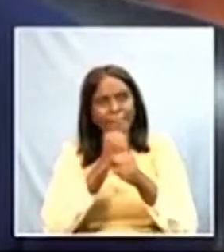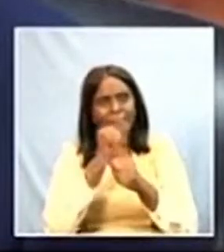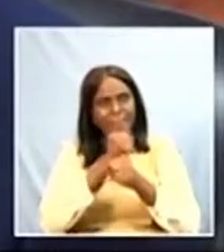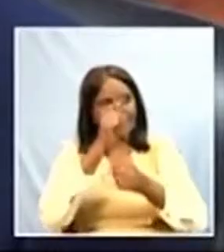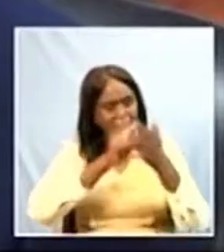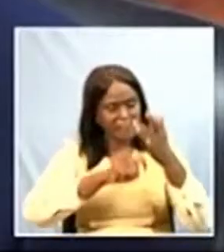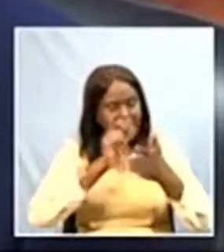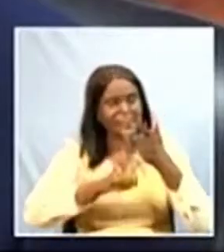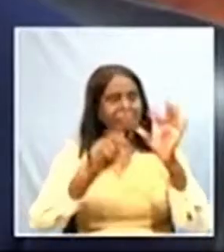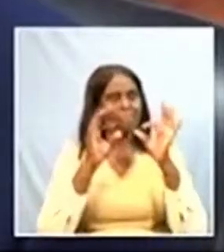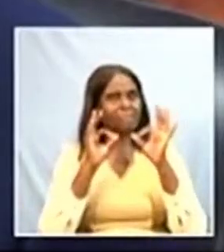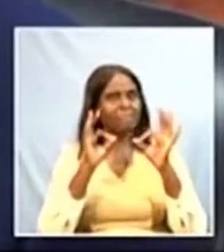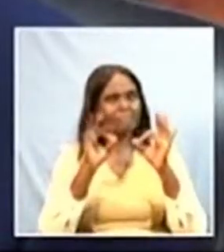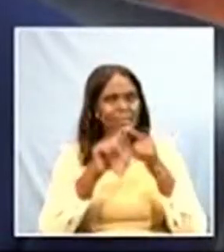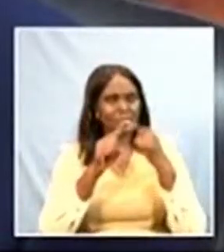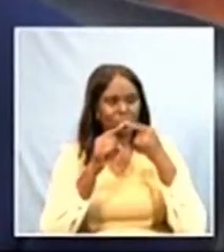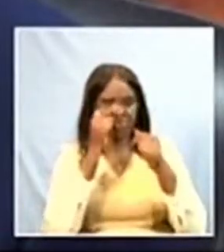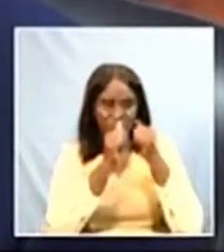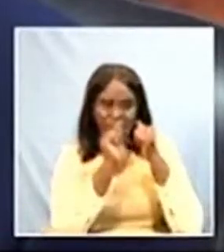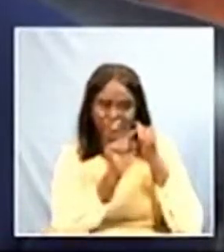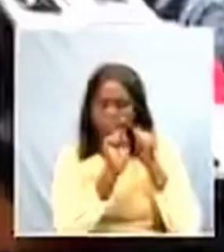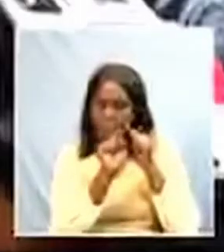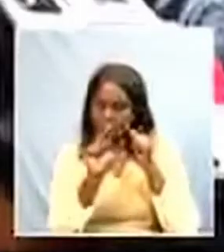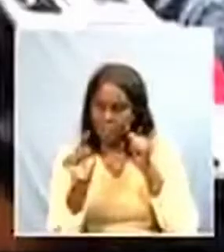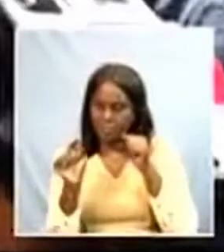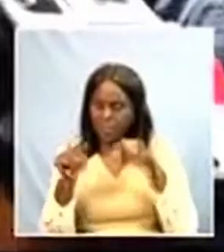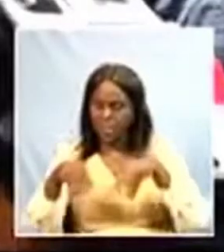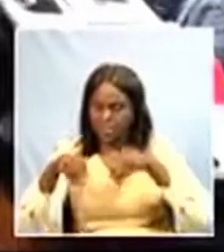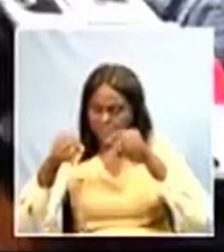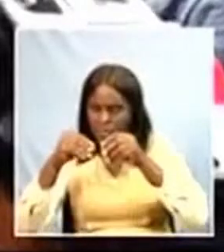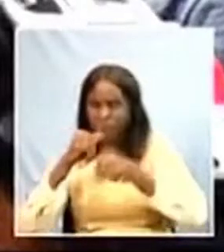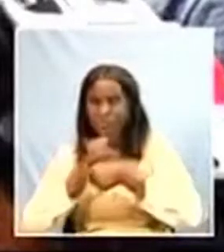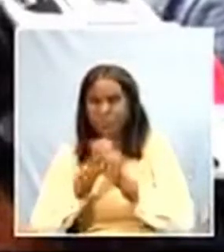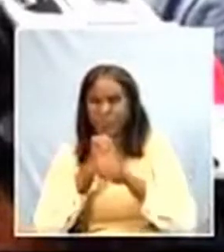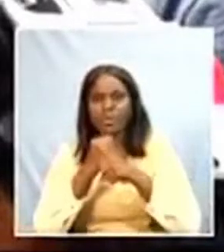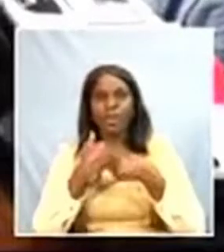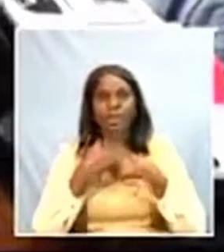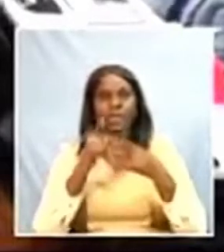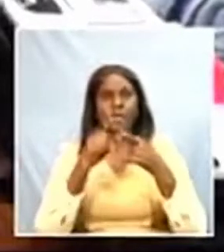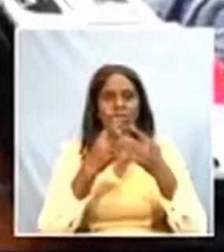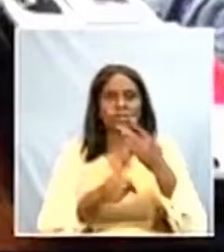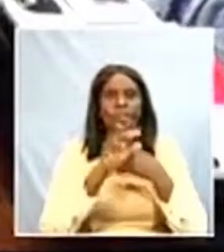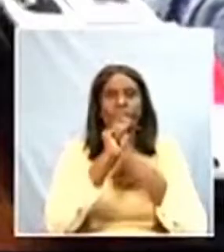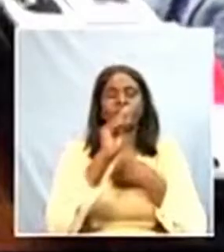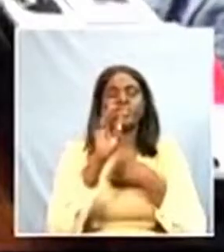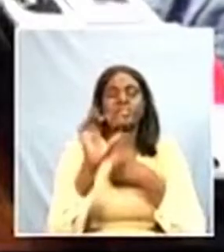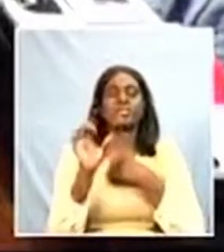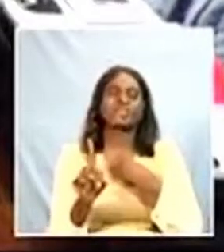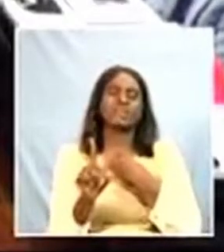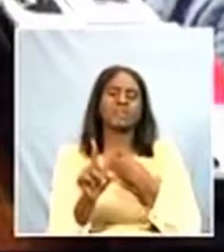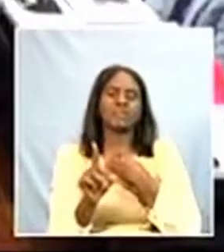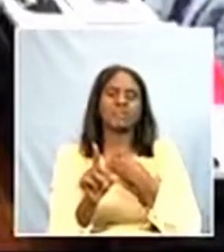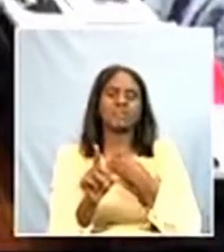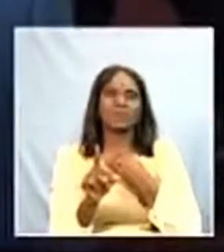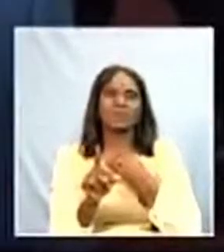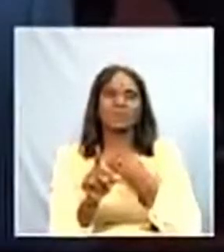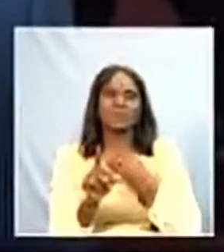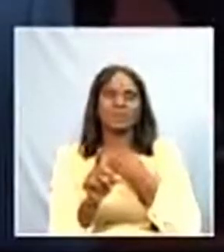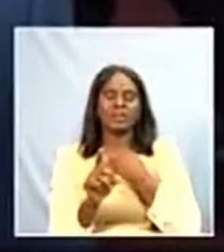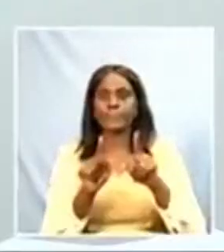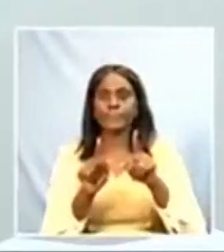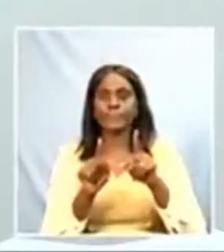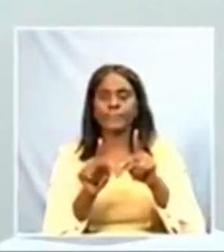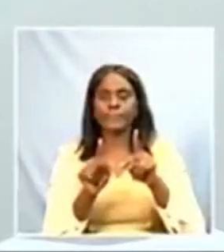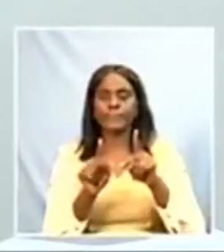costing properly, to say because of this terrain, the soil formation, we have to do A, B, C, D. And the contractors